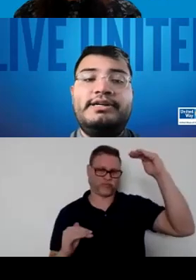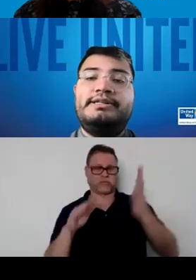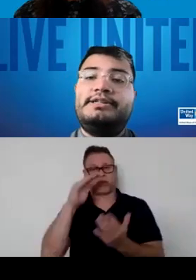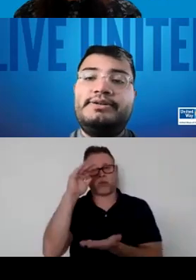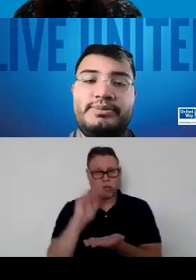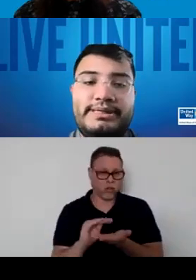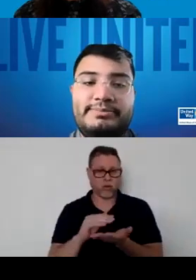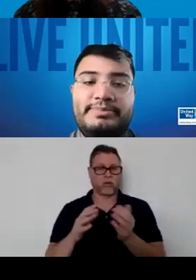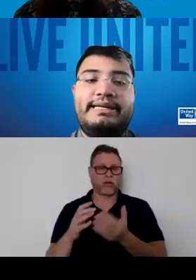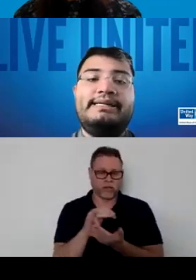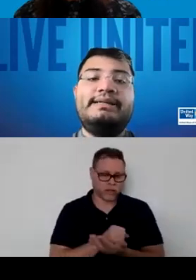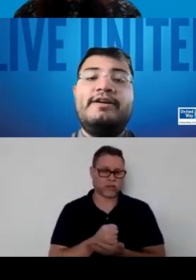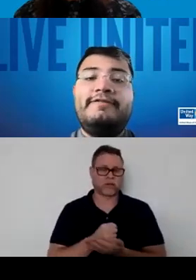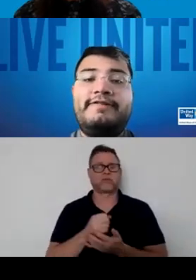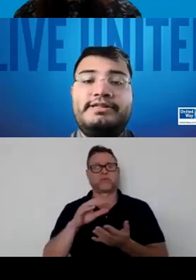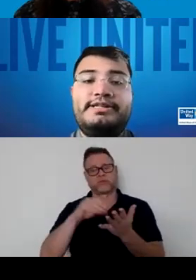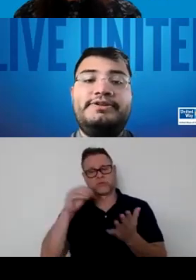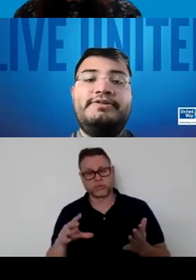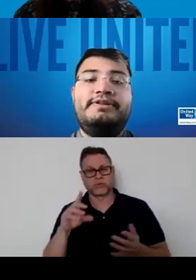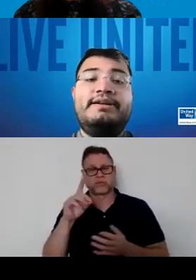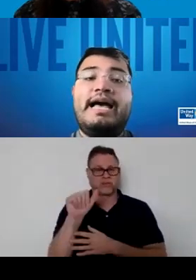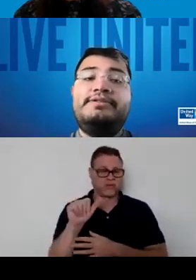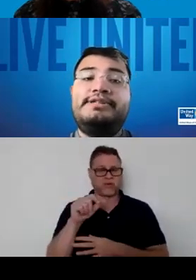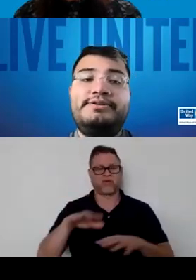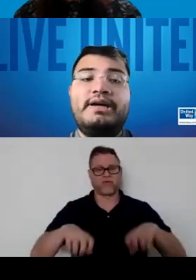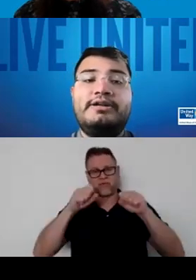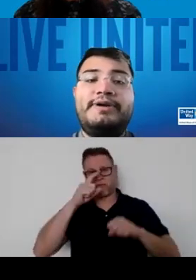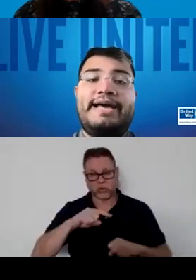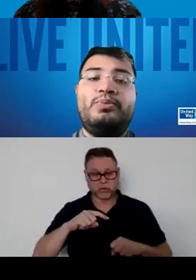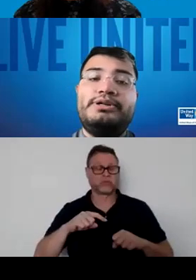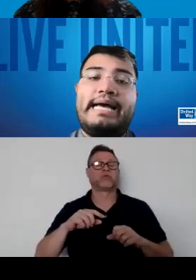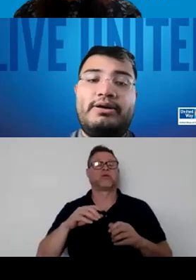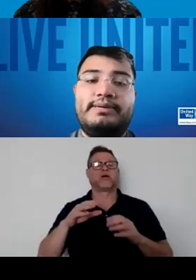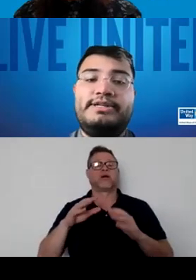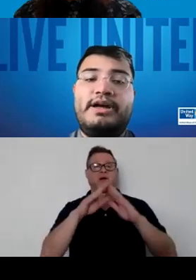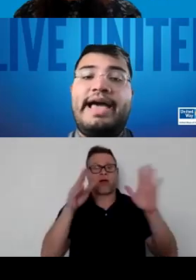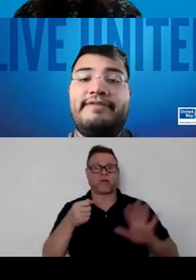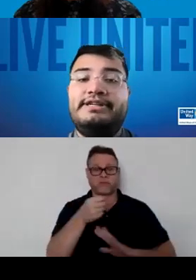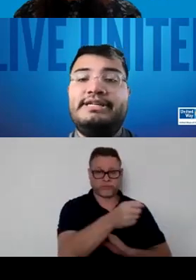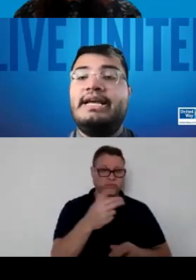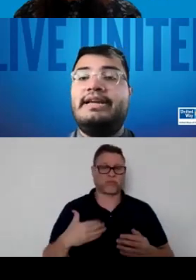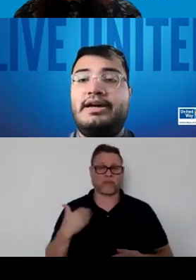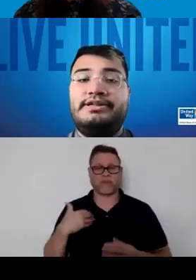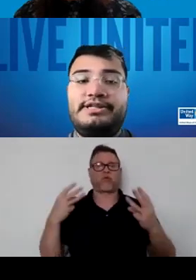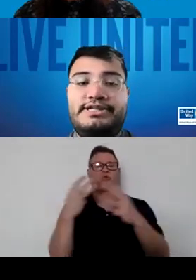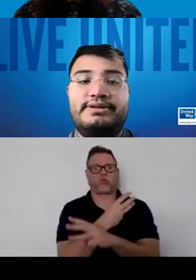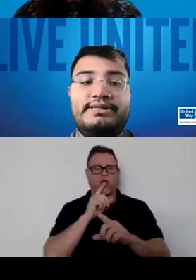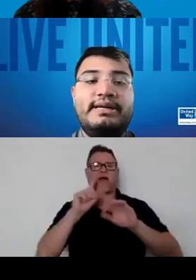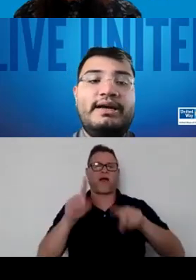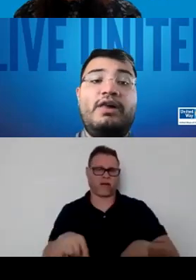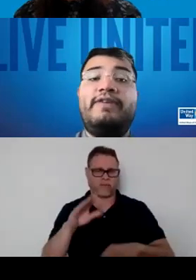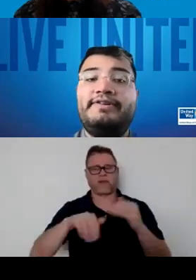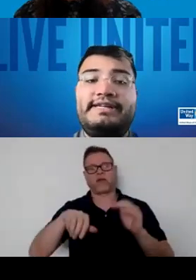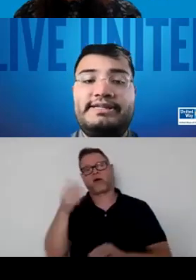English learners, students with disabilities, foster youth, and unhoused youth also had worse outcomes on average than other